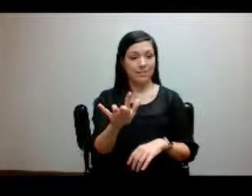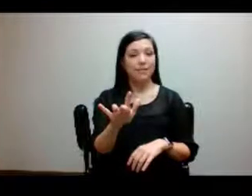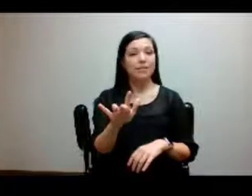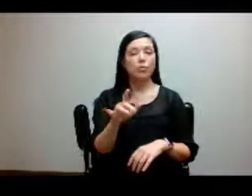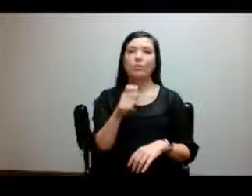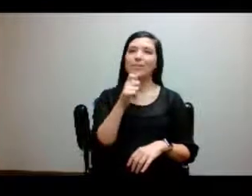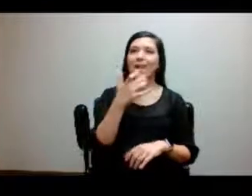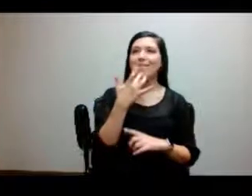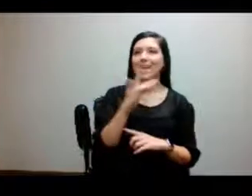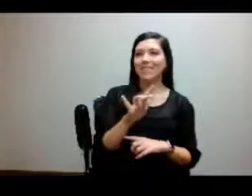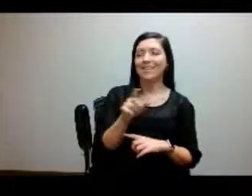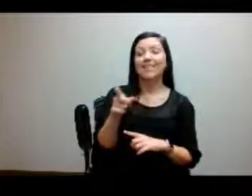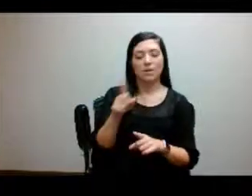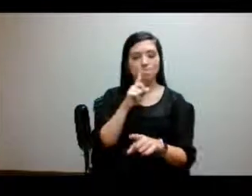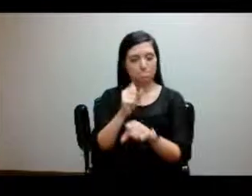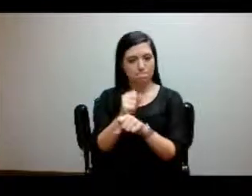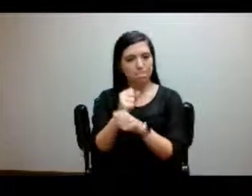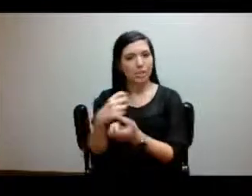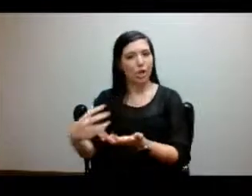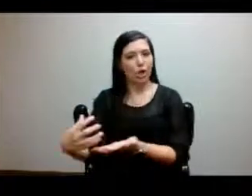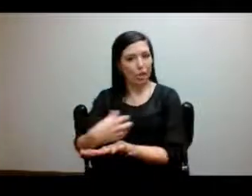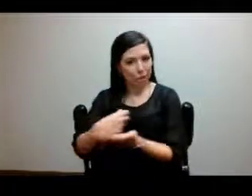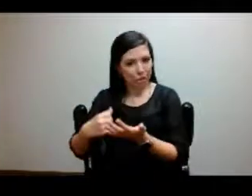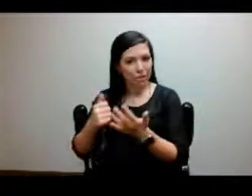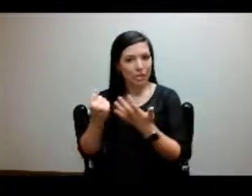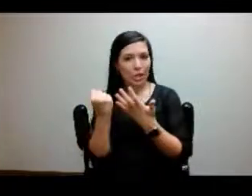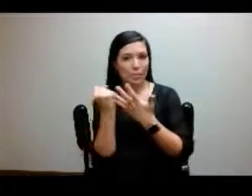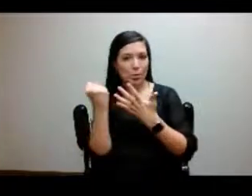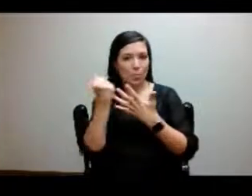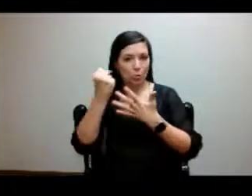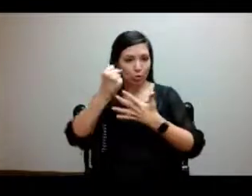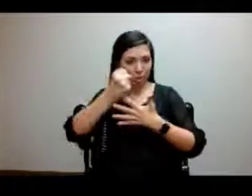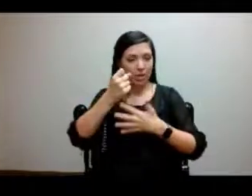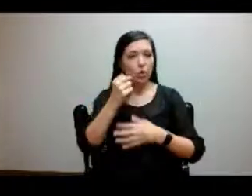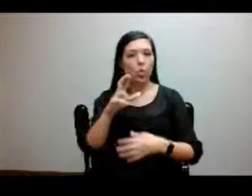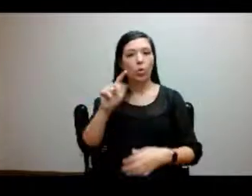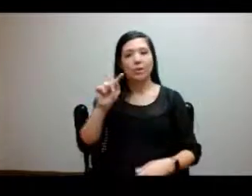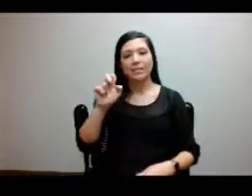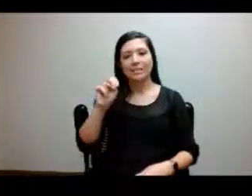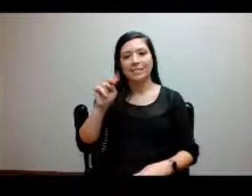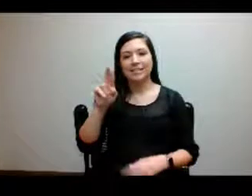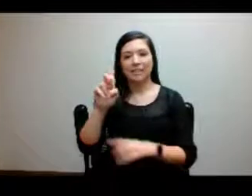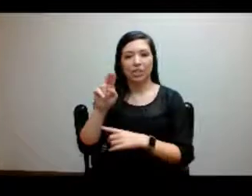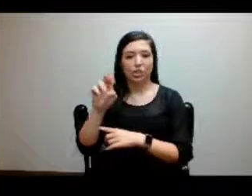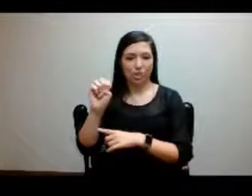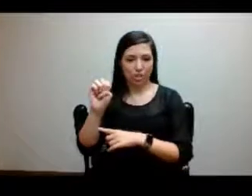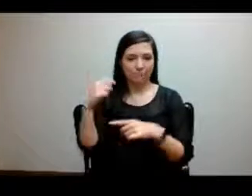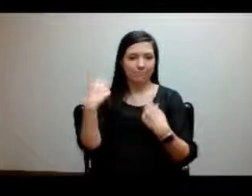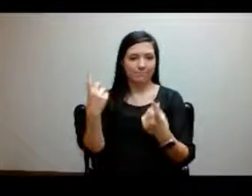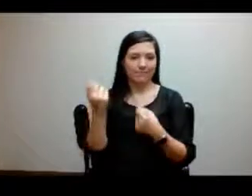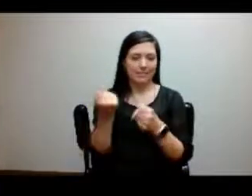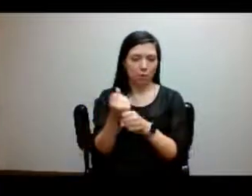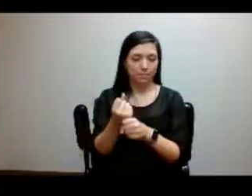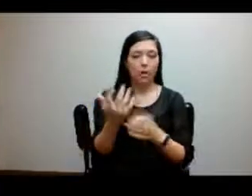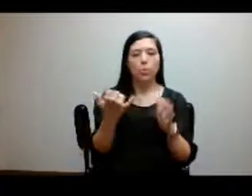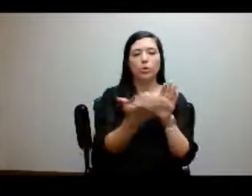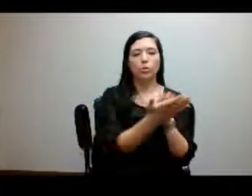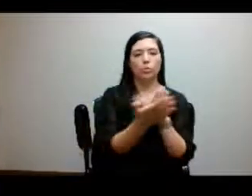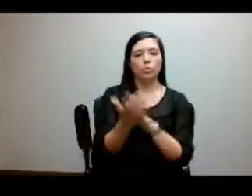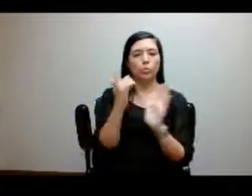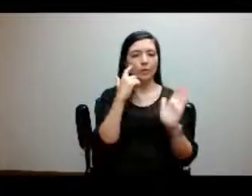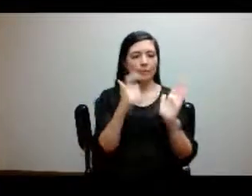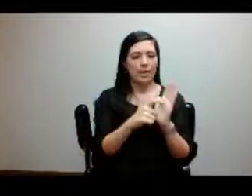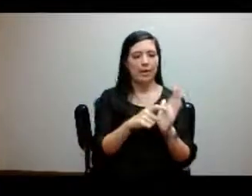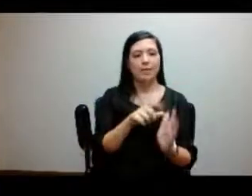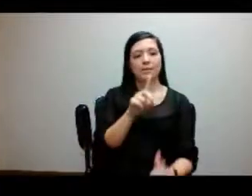say lucky, who earned promotion in rank and or tenure over the past year. Want to recognize them here very quickly.